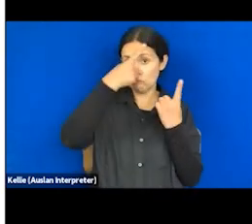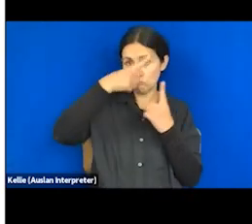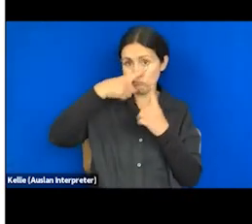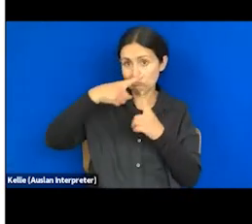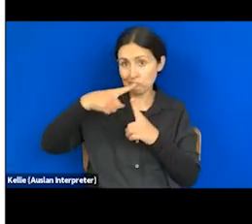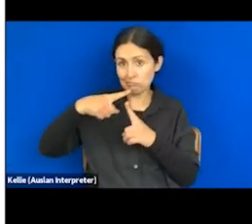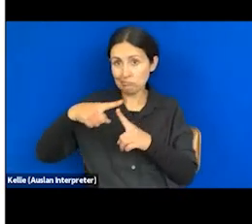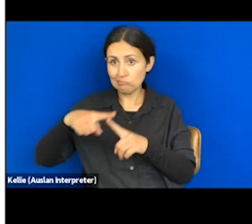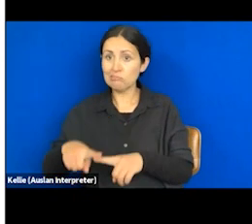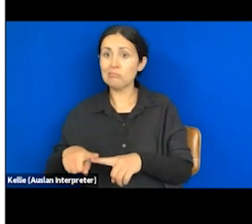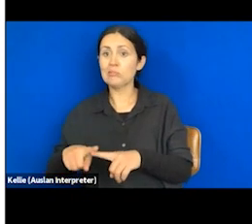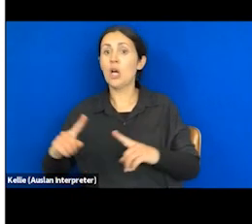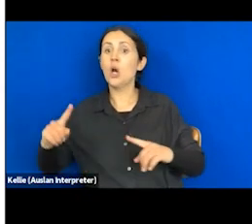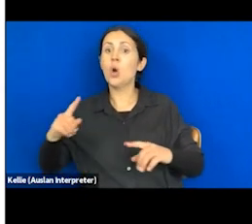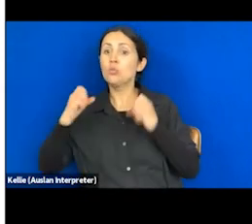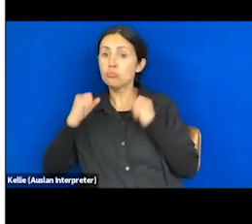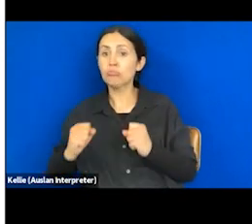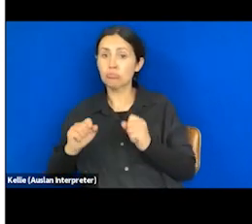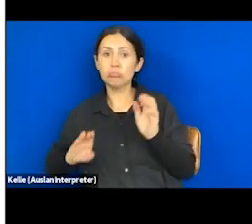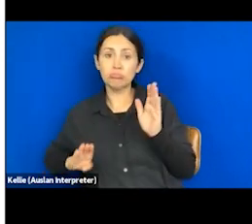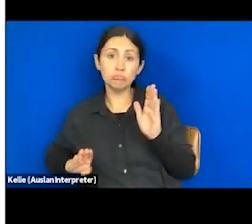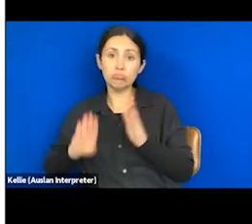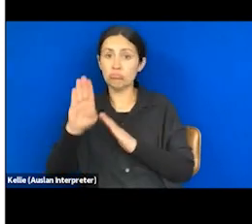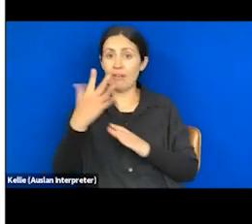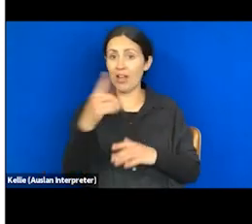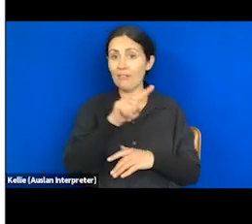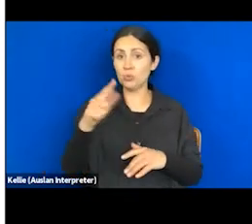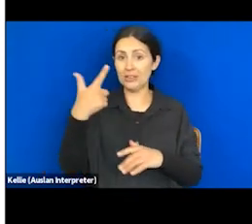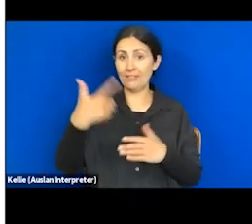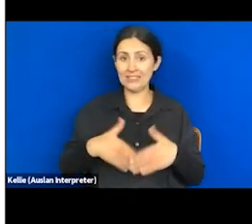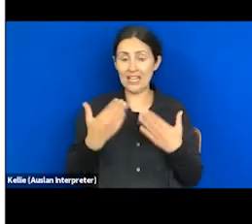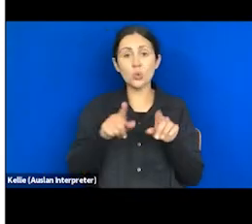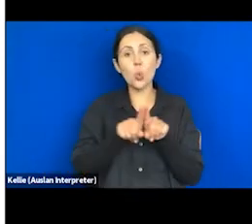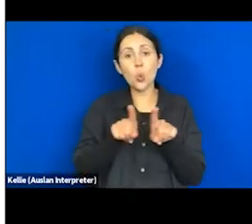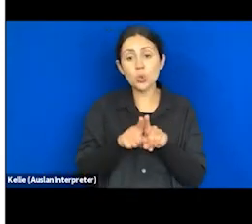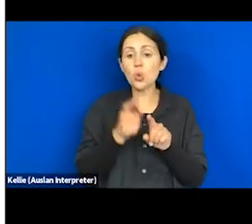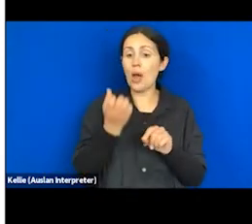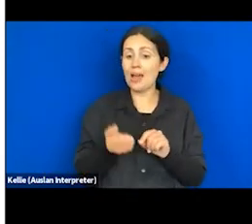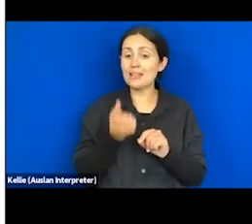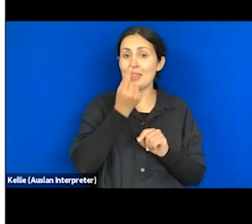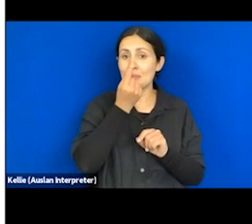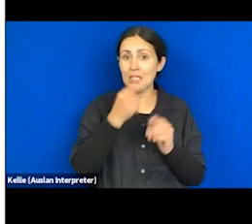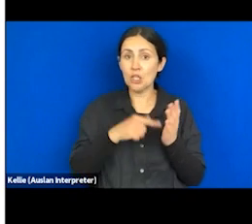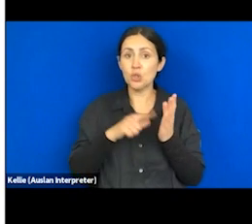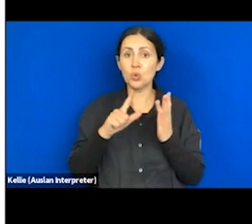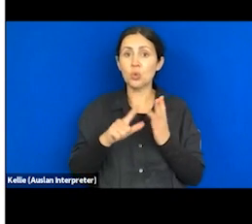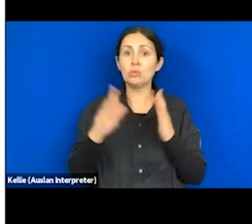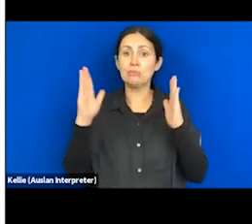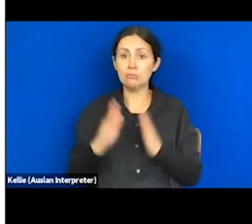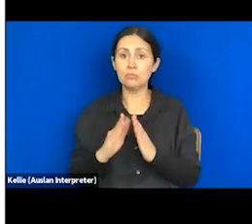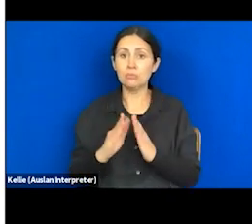while they're most strongest, usually during the first 5 to 7 days. It also has the potential to ameliorate